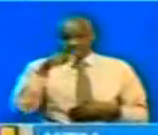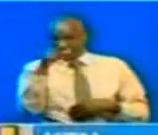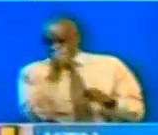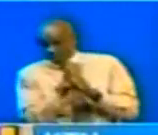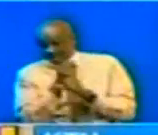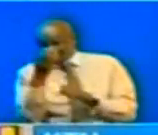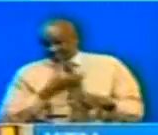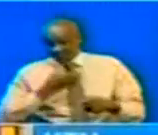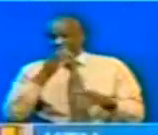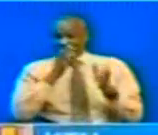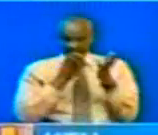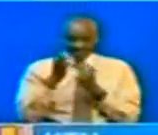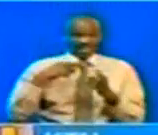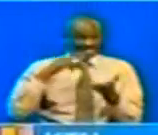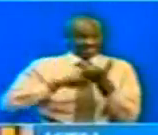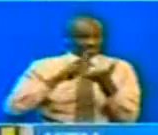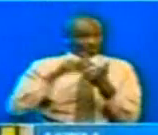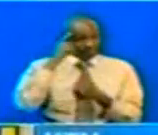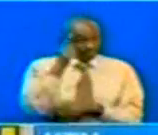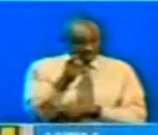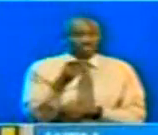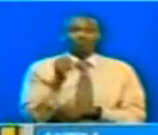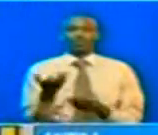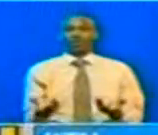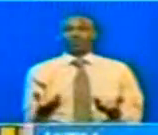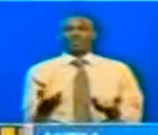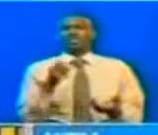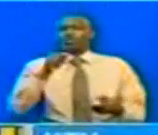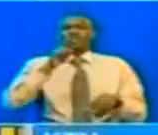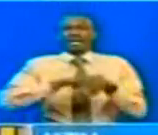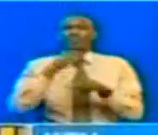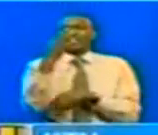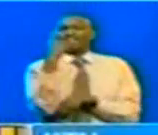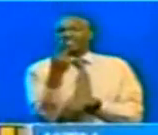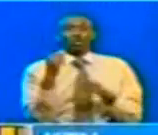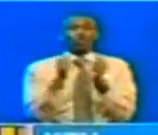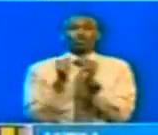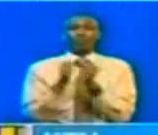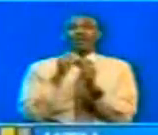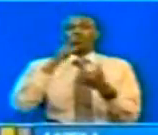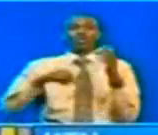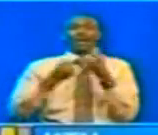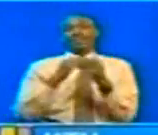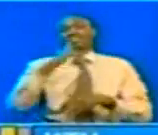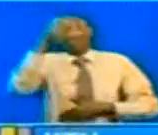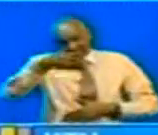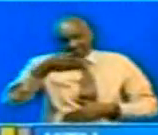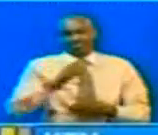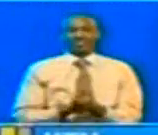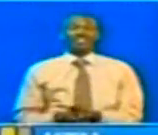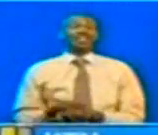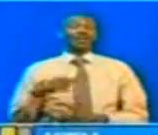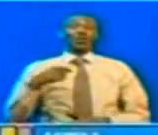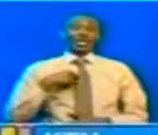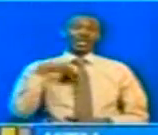so does not exist? Let's talk about that process and what happens after the 31st of October. Okay. As we've always